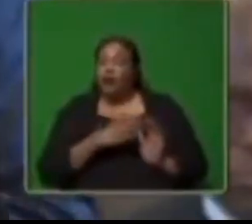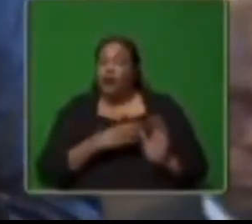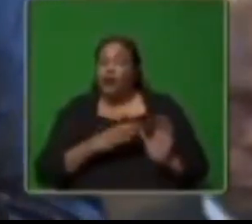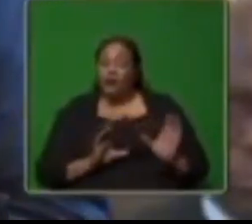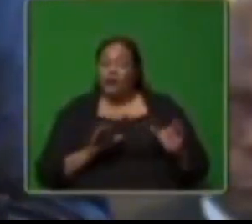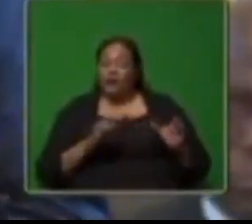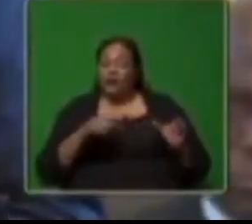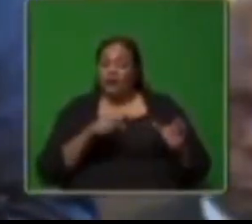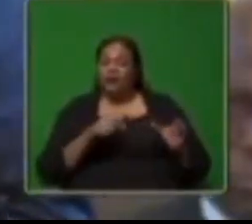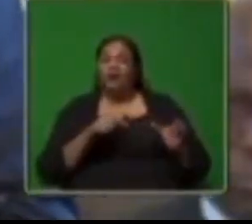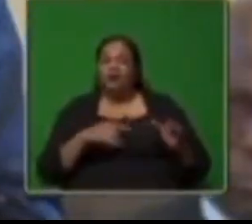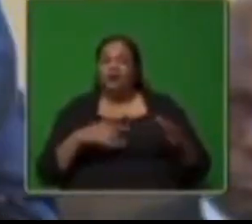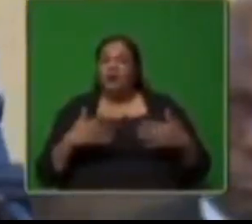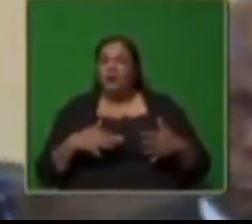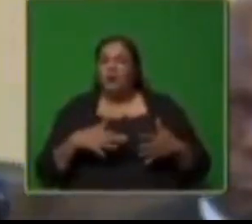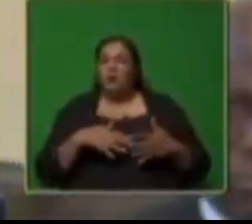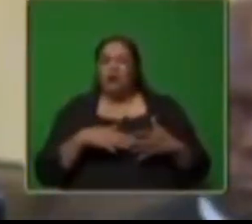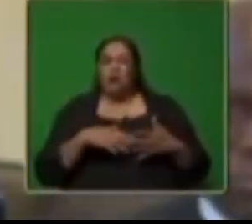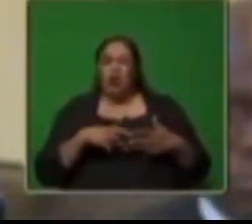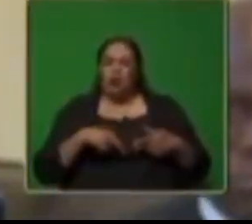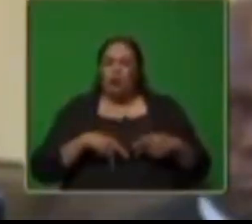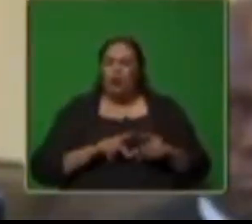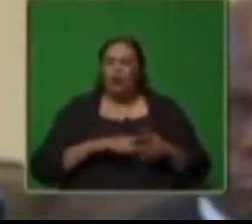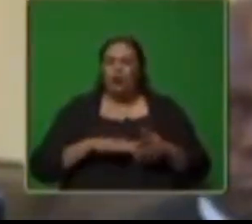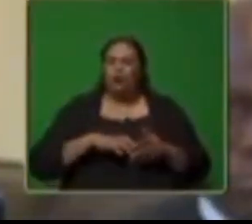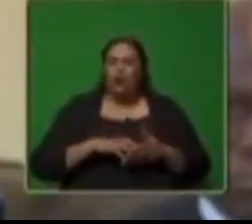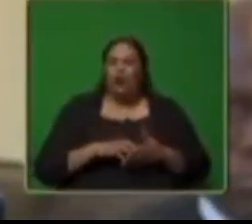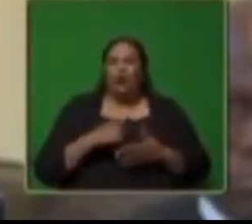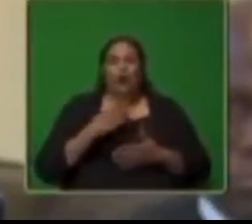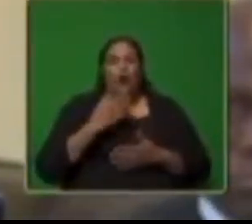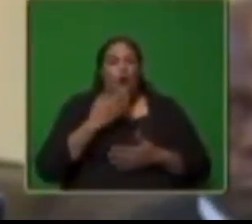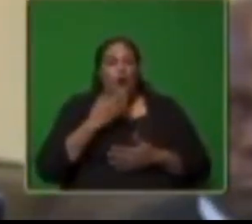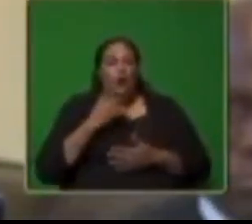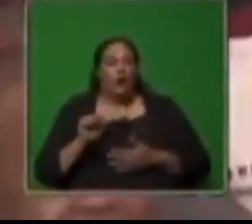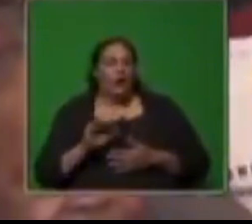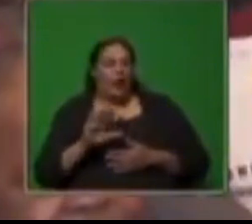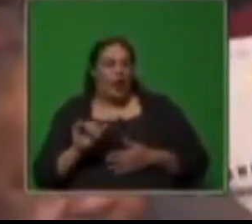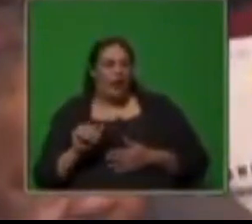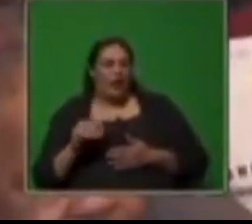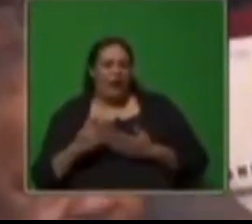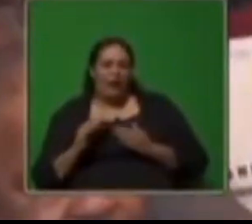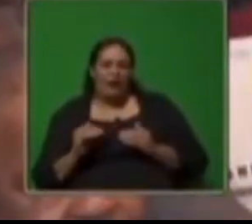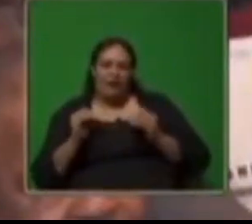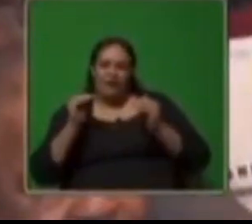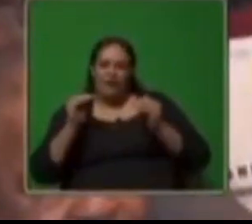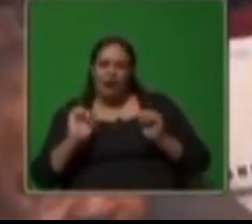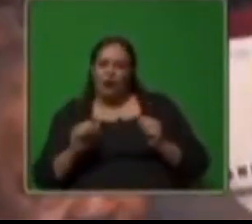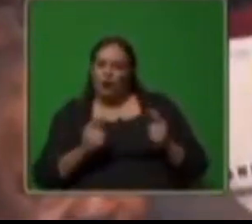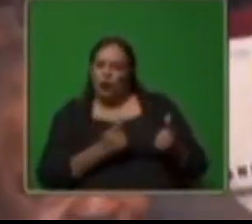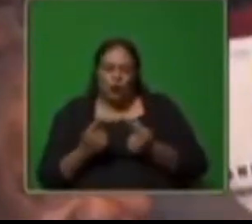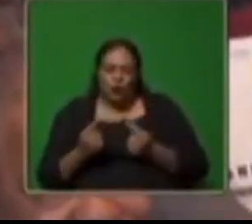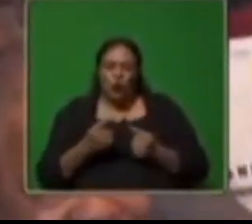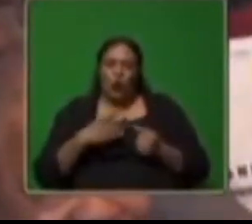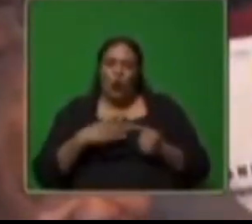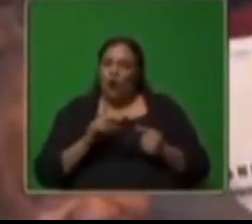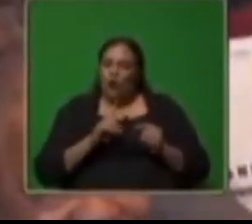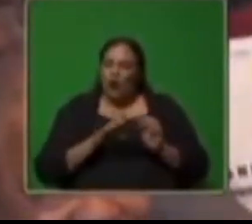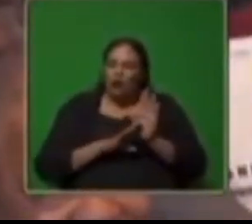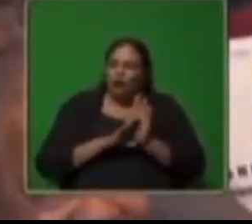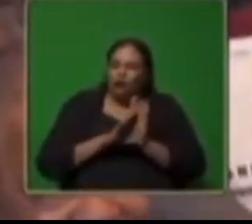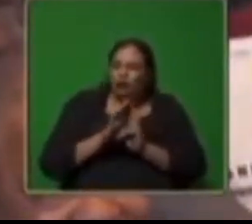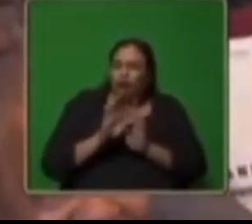presidency is a valuable opportunity for South Africa to advance efforts towards